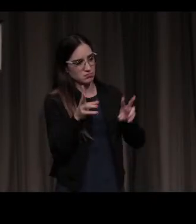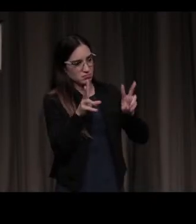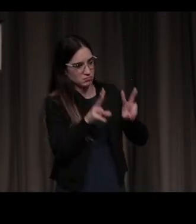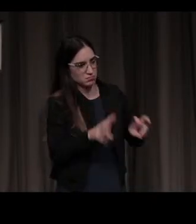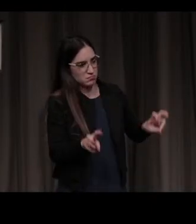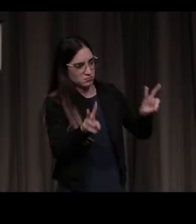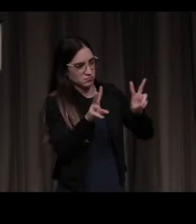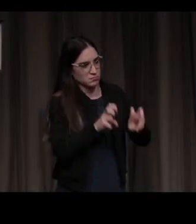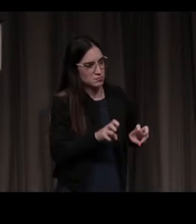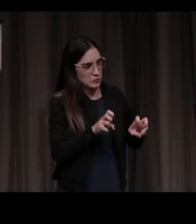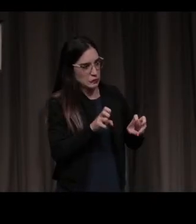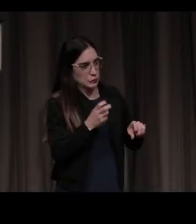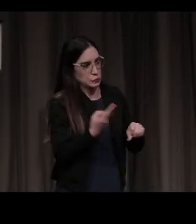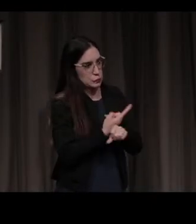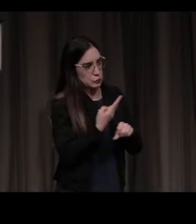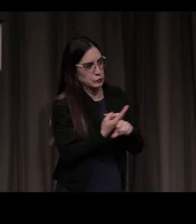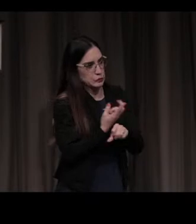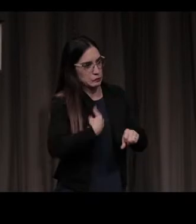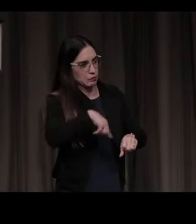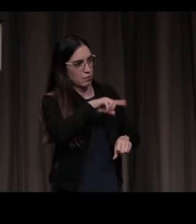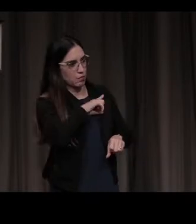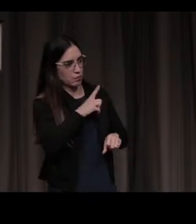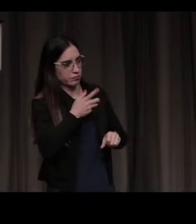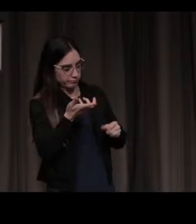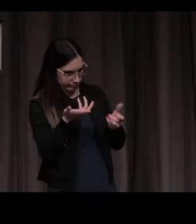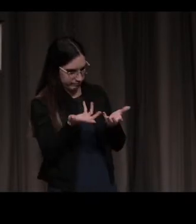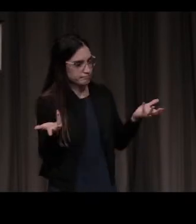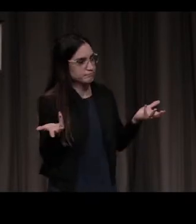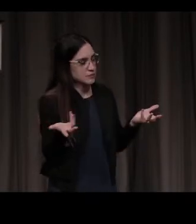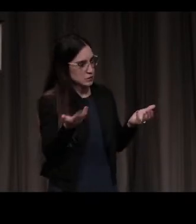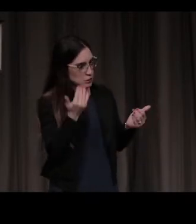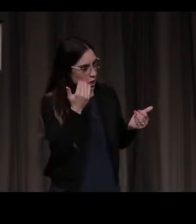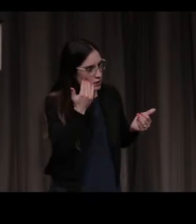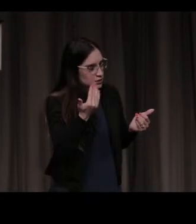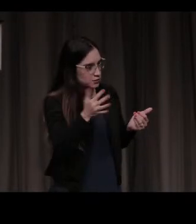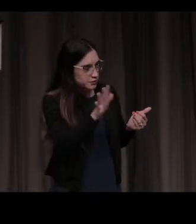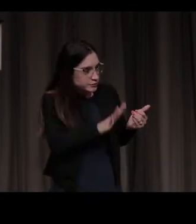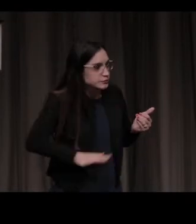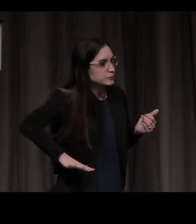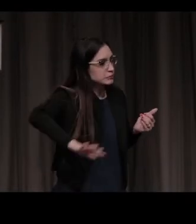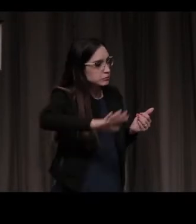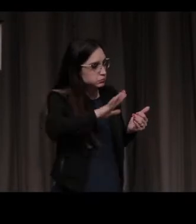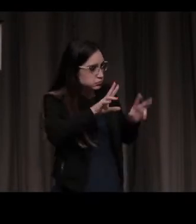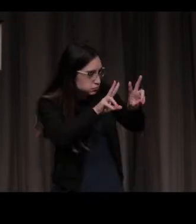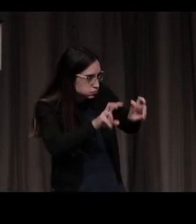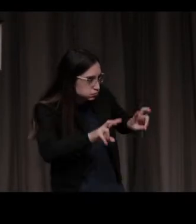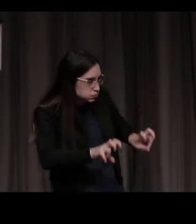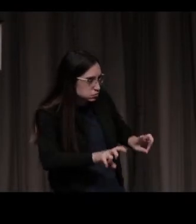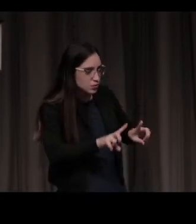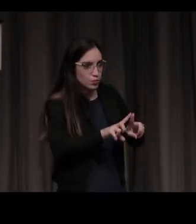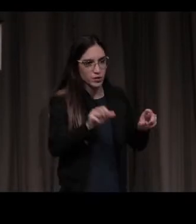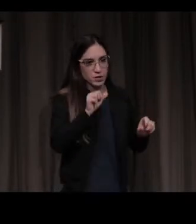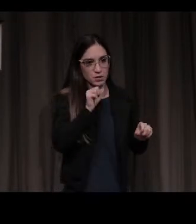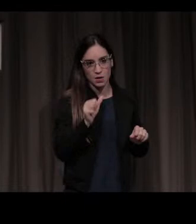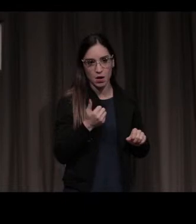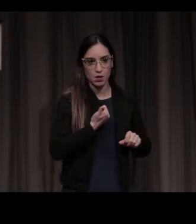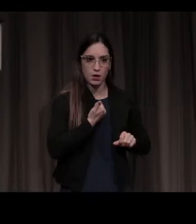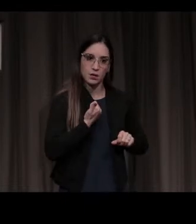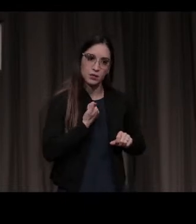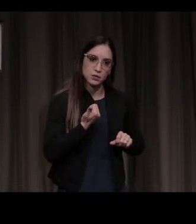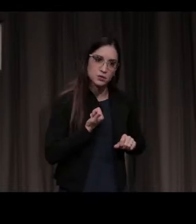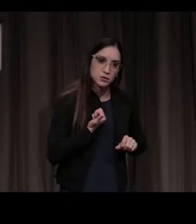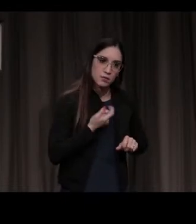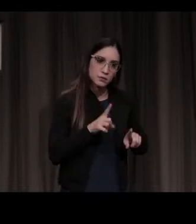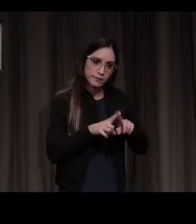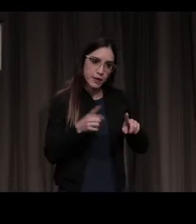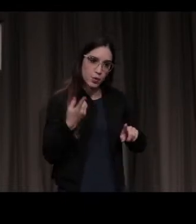ourselves, because I think that that's so much of what we're doing. We may not be carving out space, but